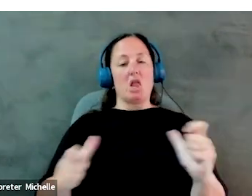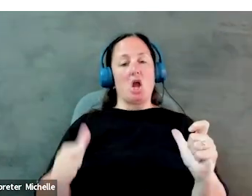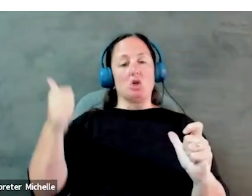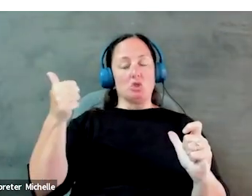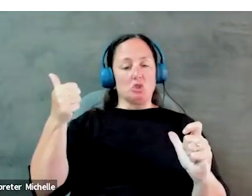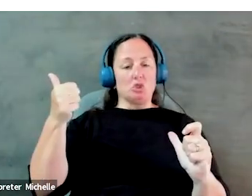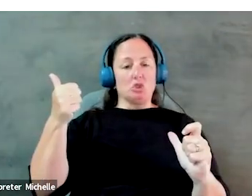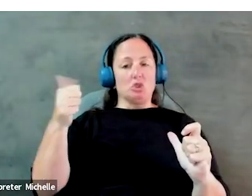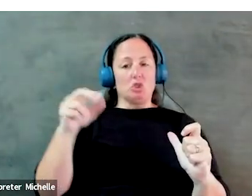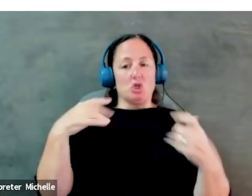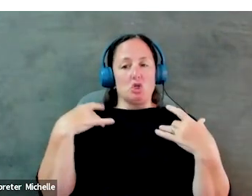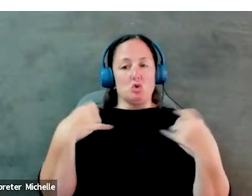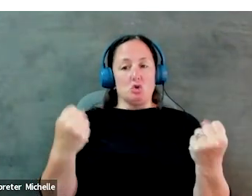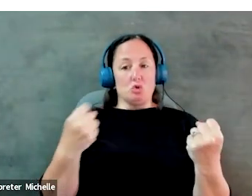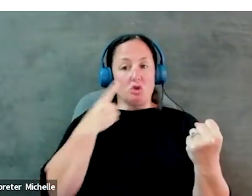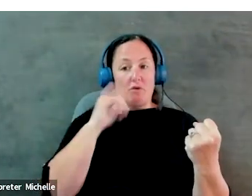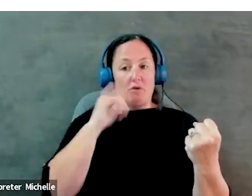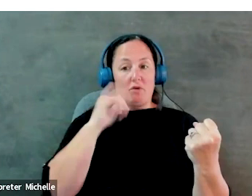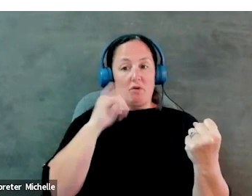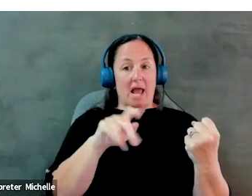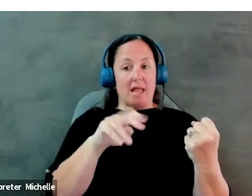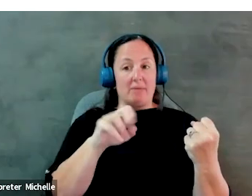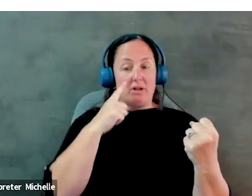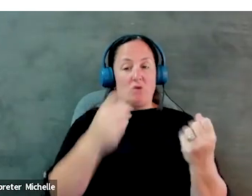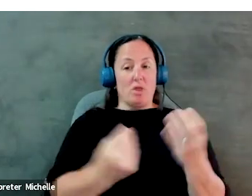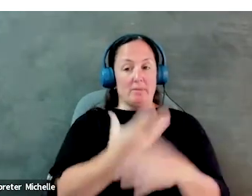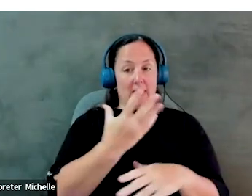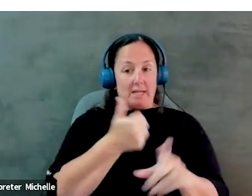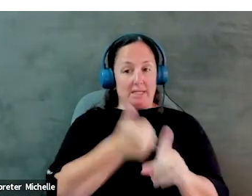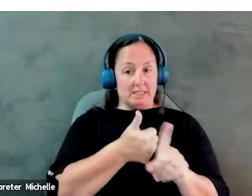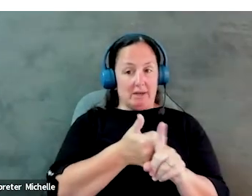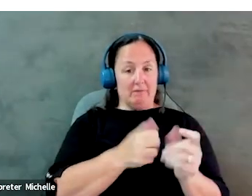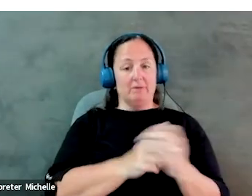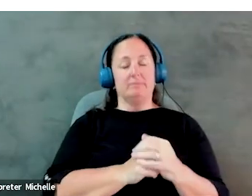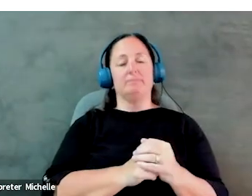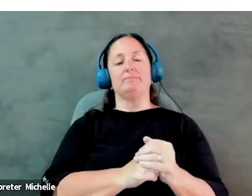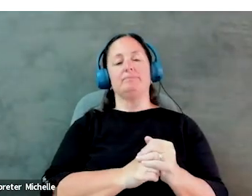a larger nutrition of that element for the plant.